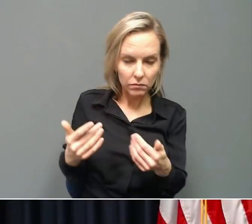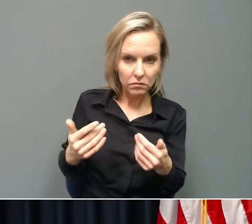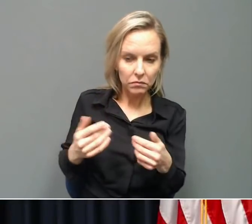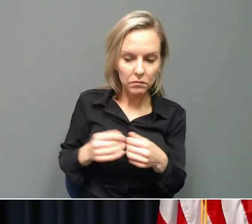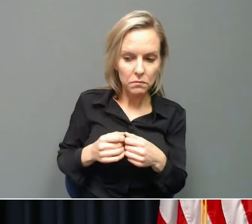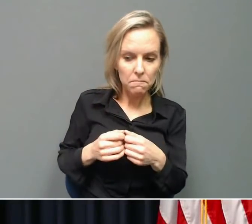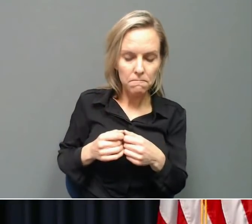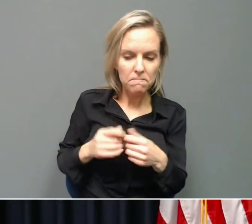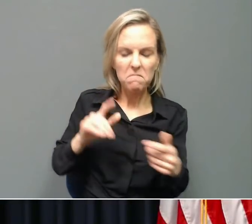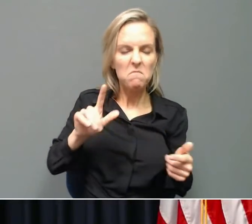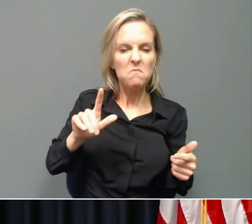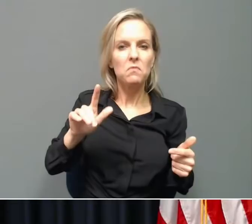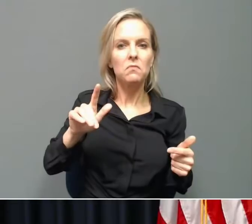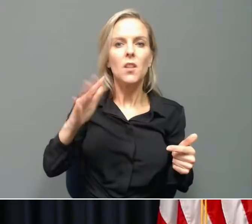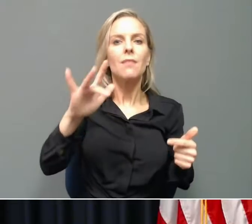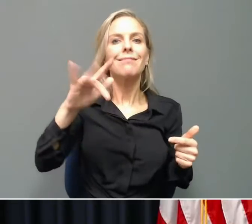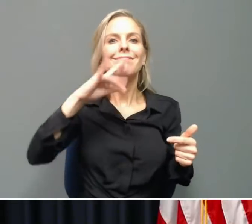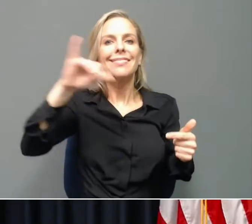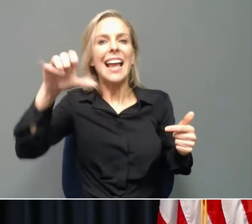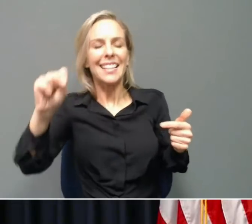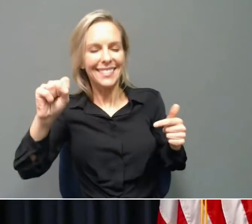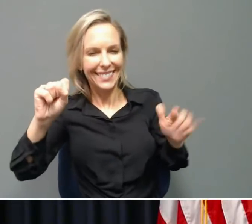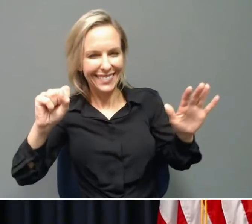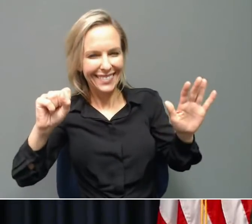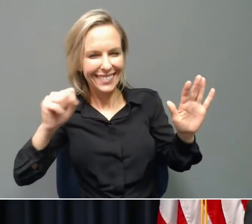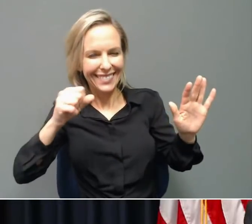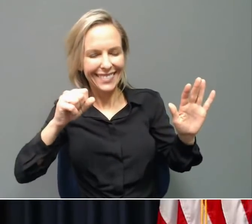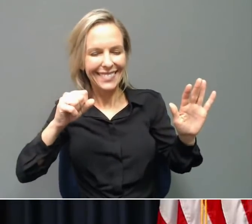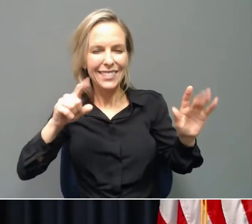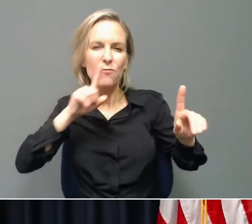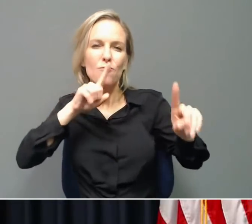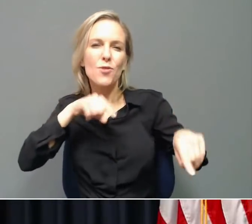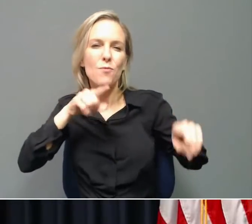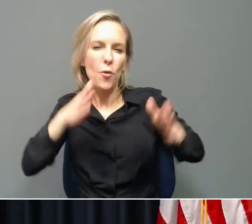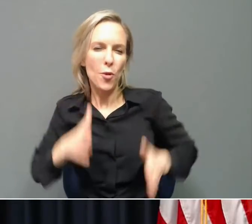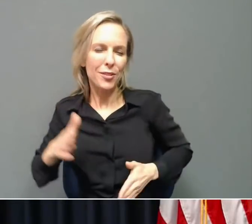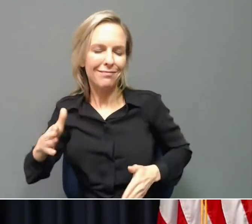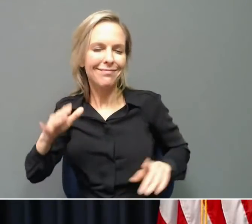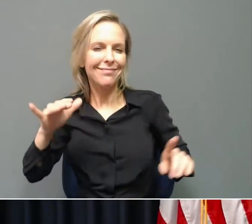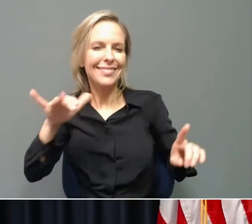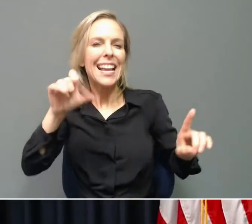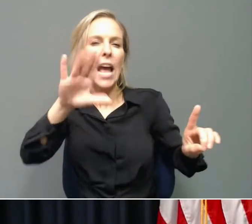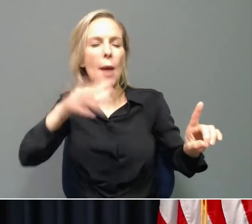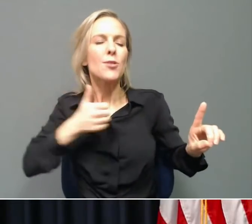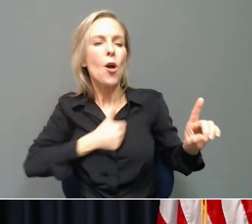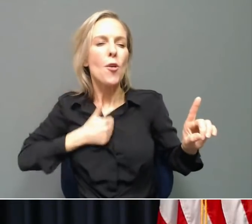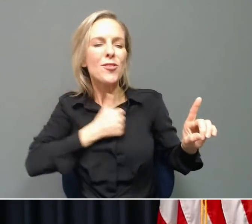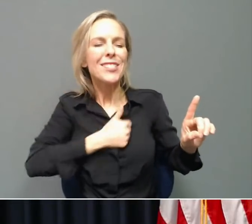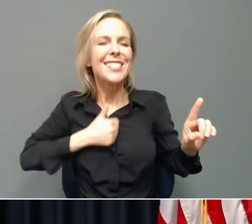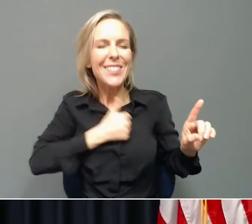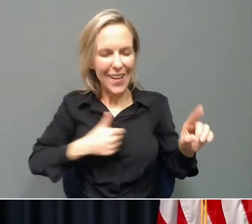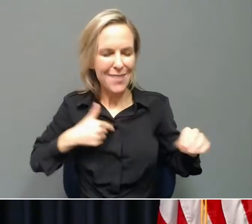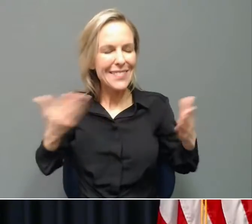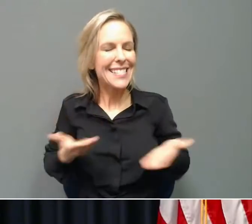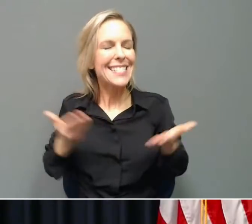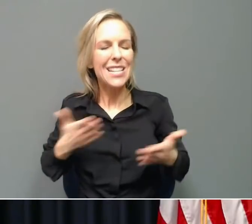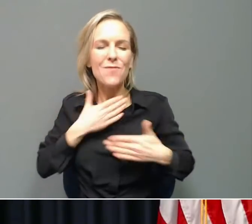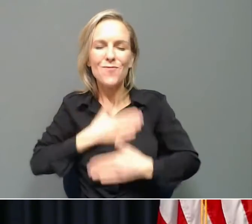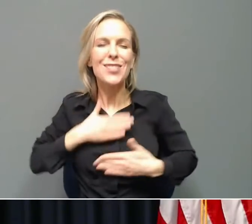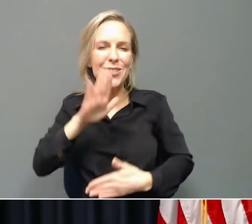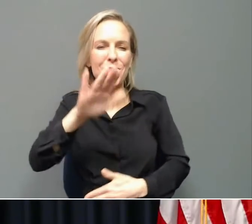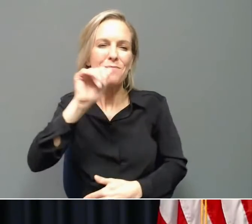All right, as we wait for him, there he is. I'm sorry. Here I am. Appreciate your